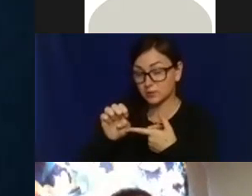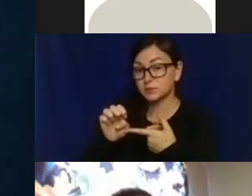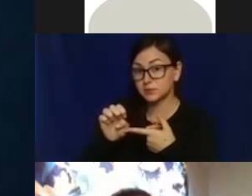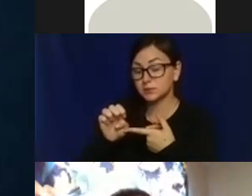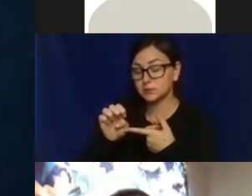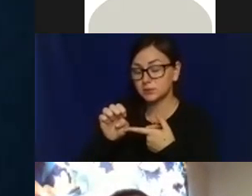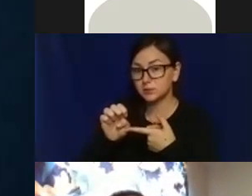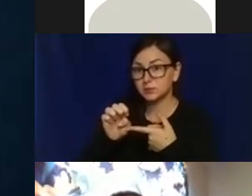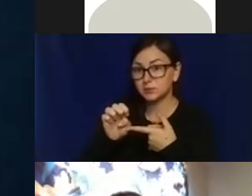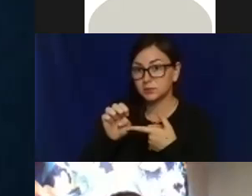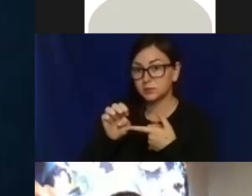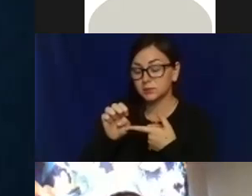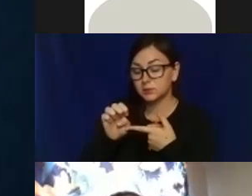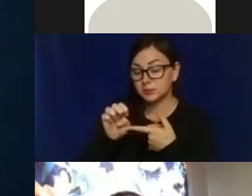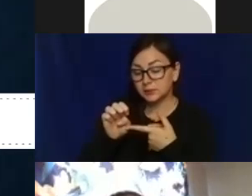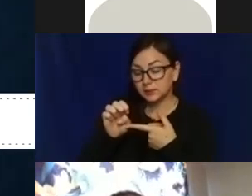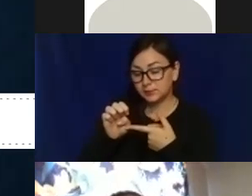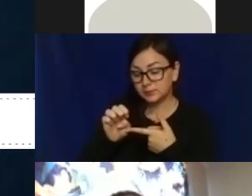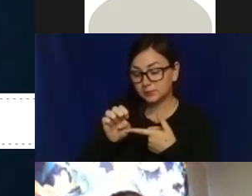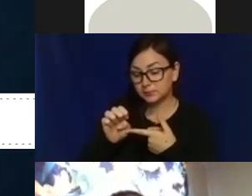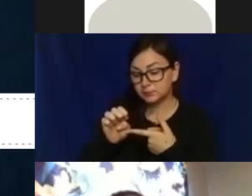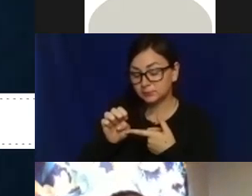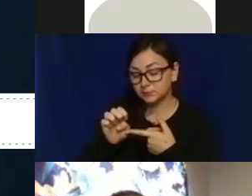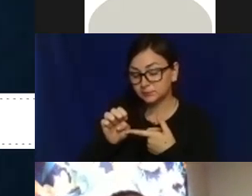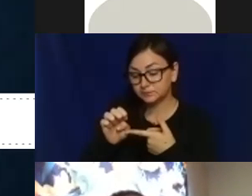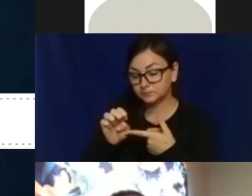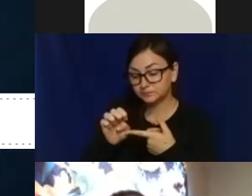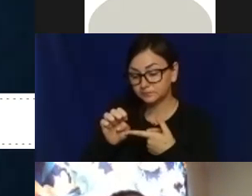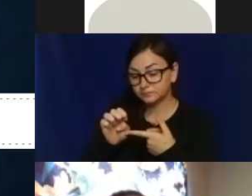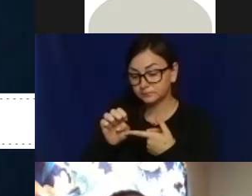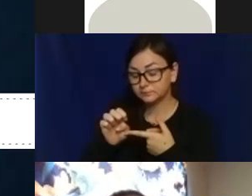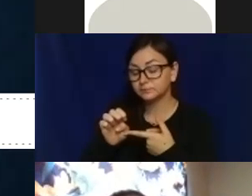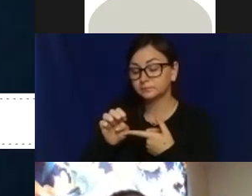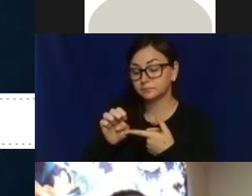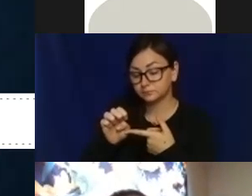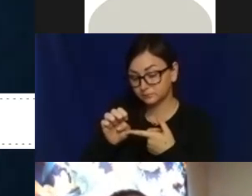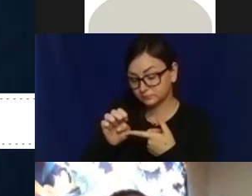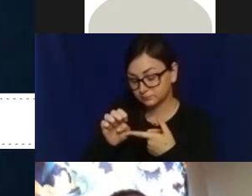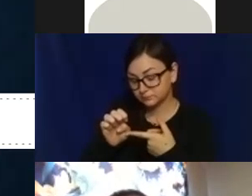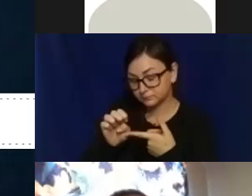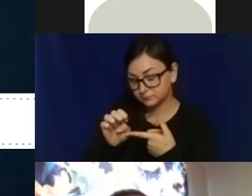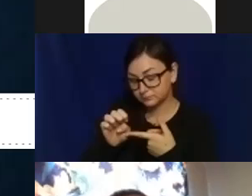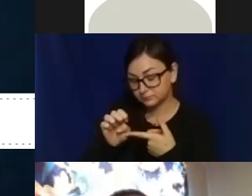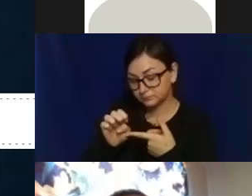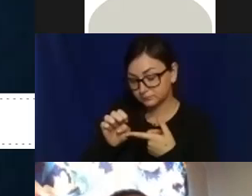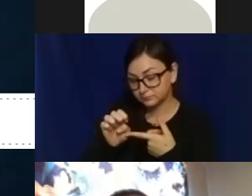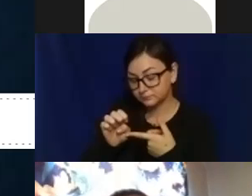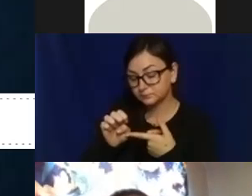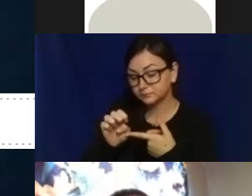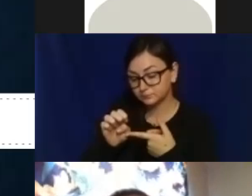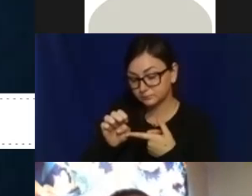water, what we have here, after everything's done, we have 2